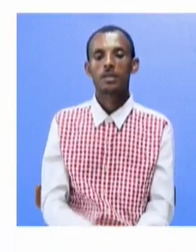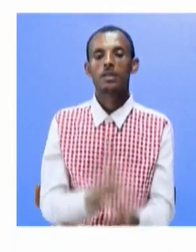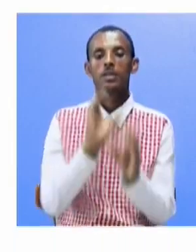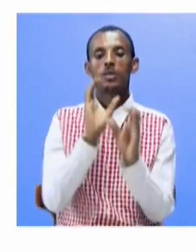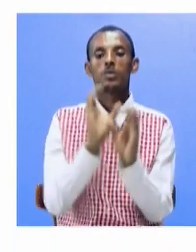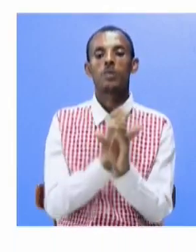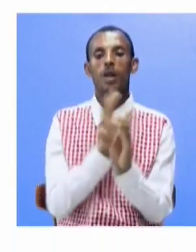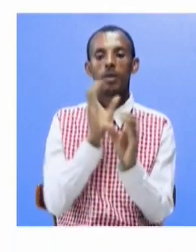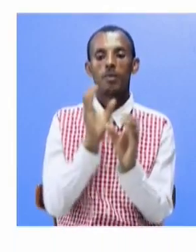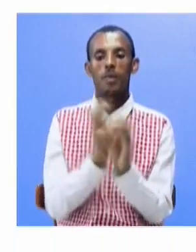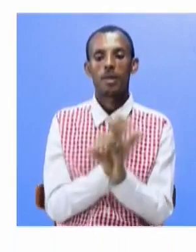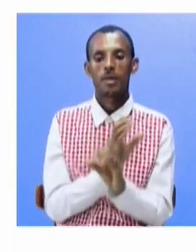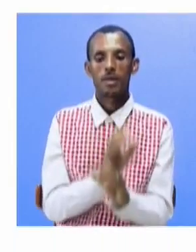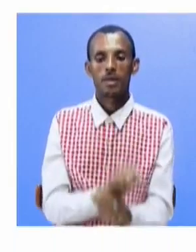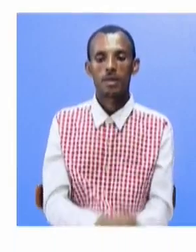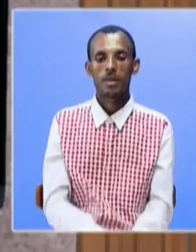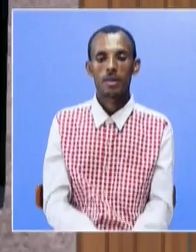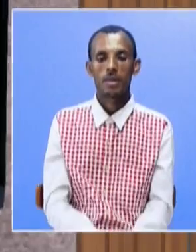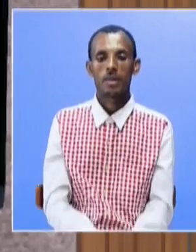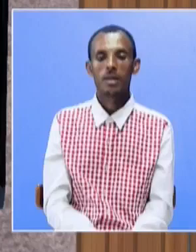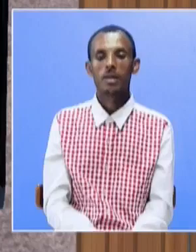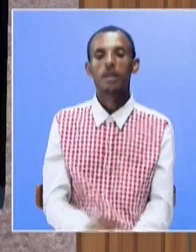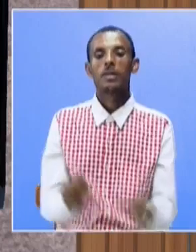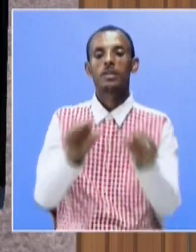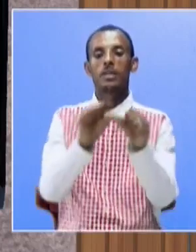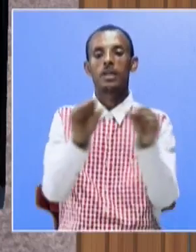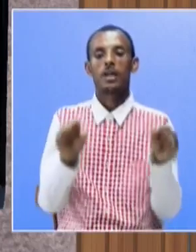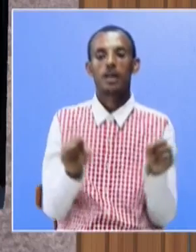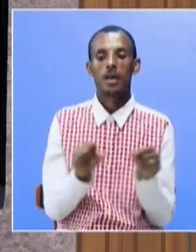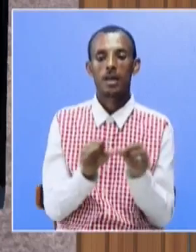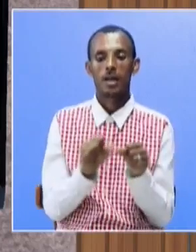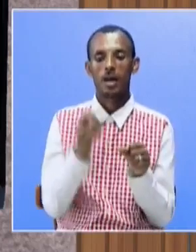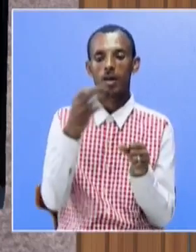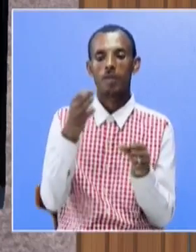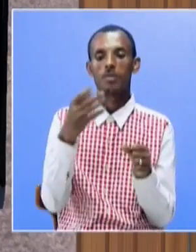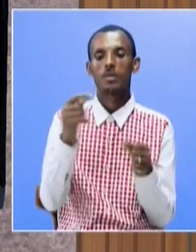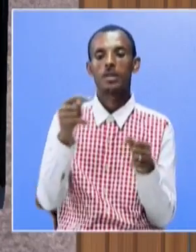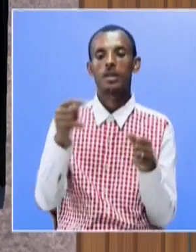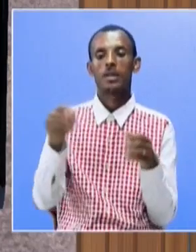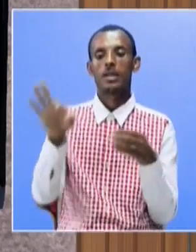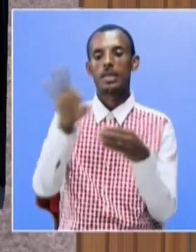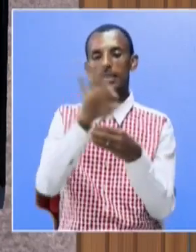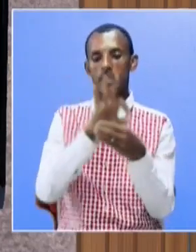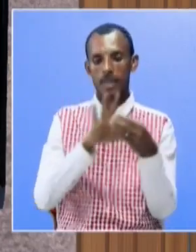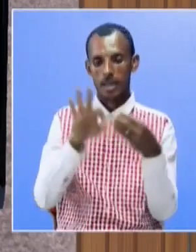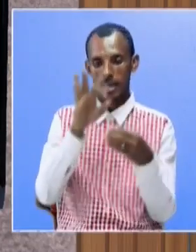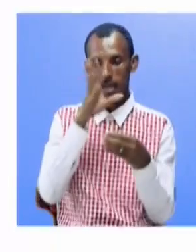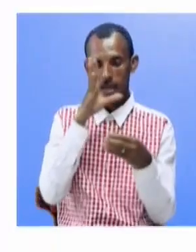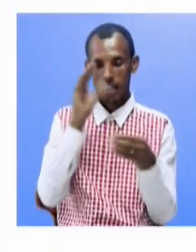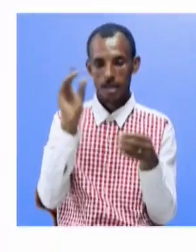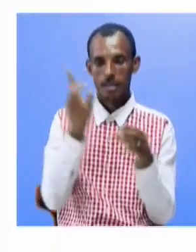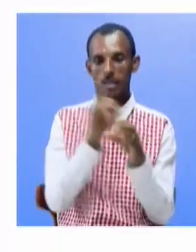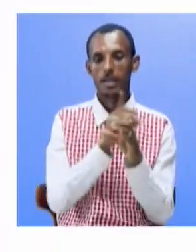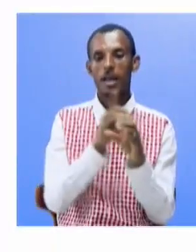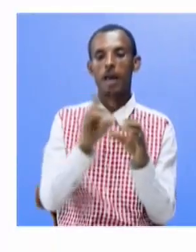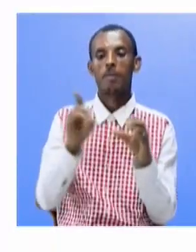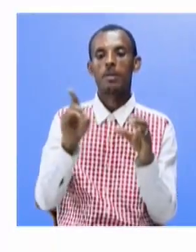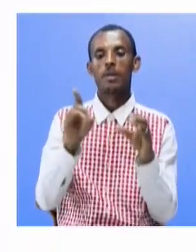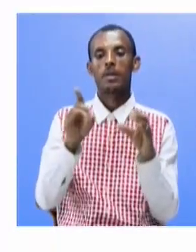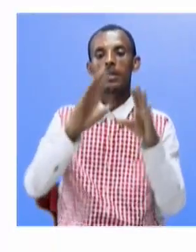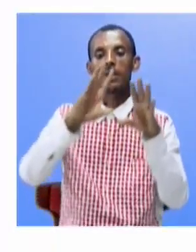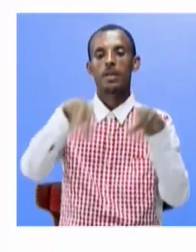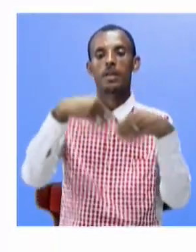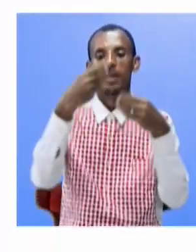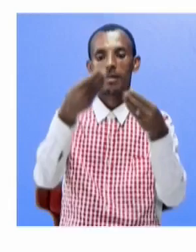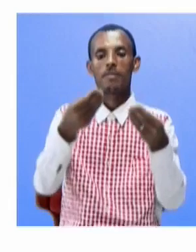calculate the area of the circle. And the diameter is given. The diameter